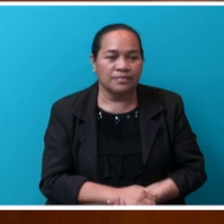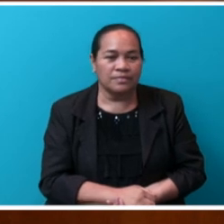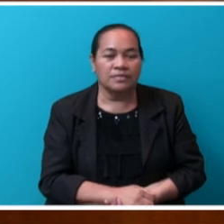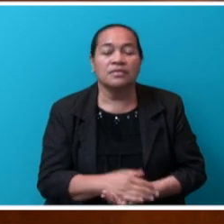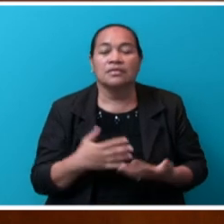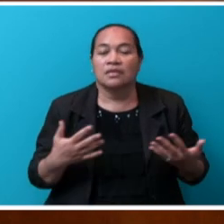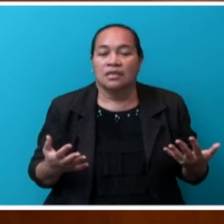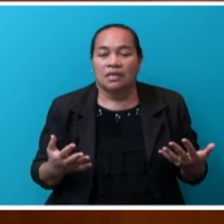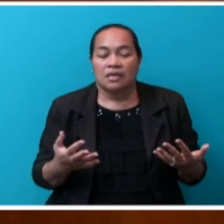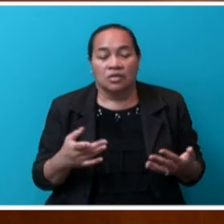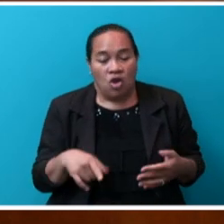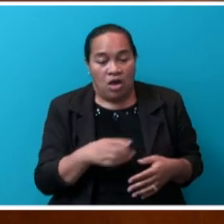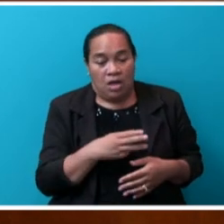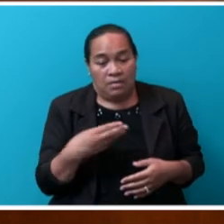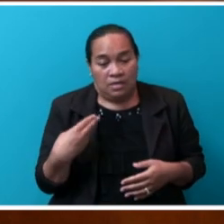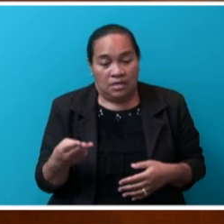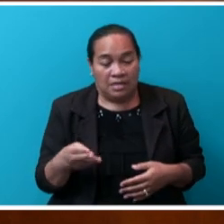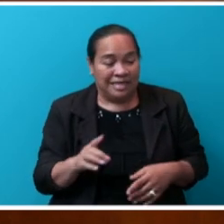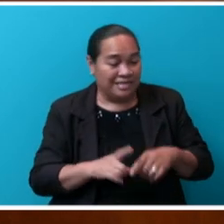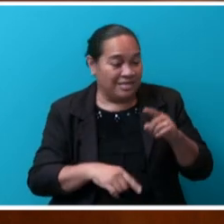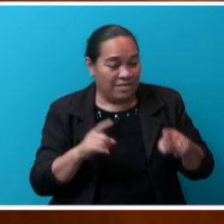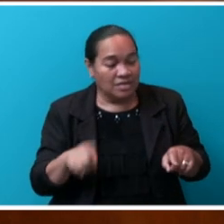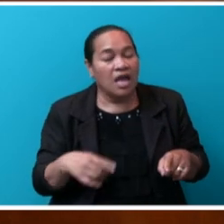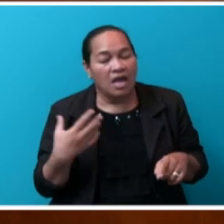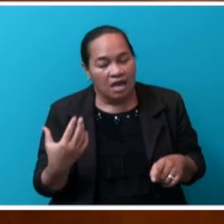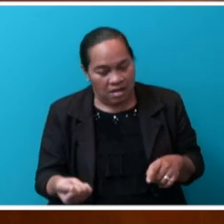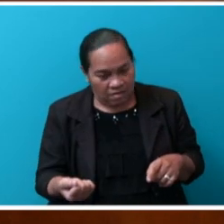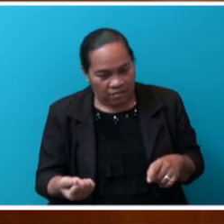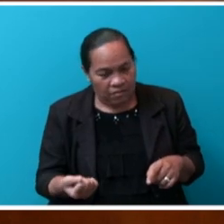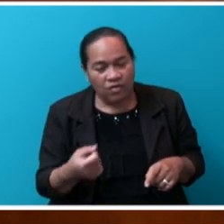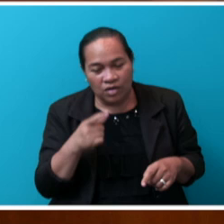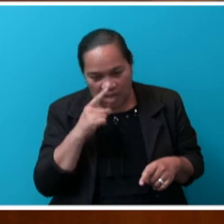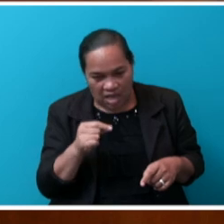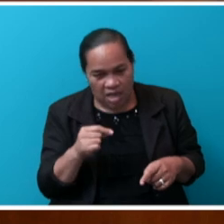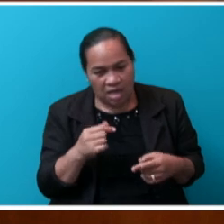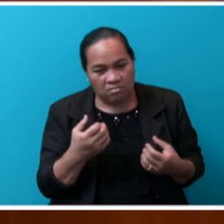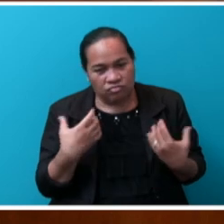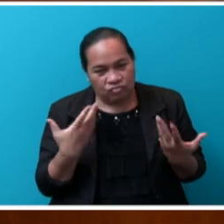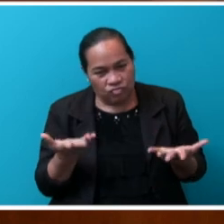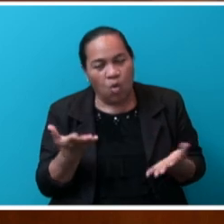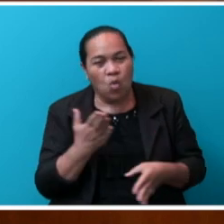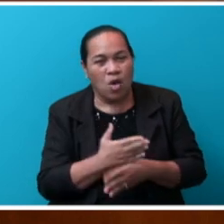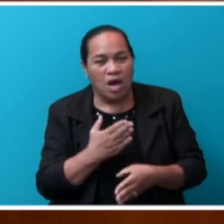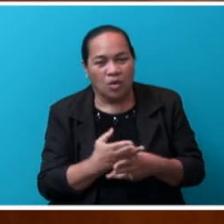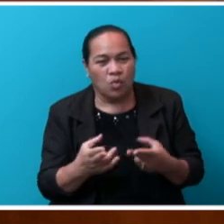expertise in the ministry and the various departments are available to work with our